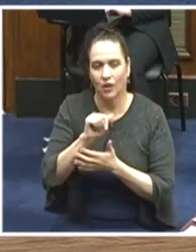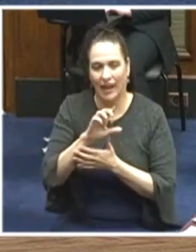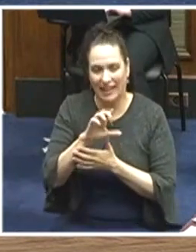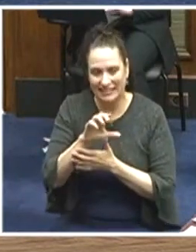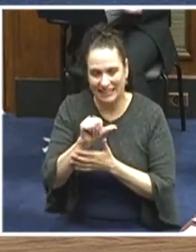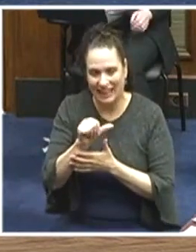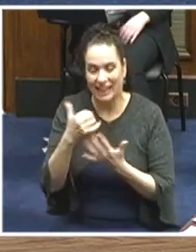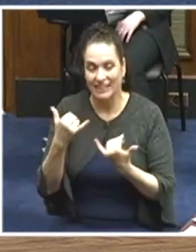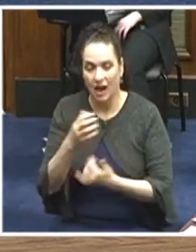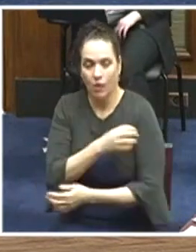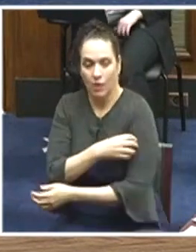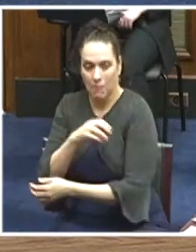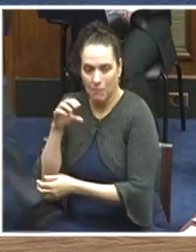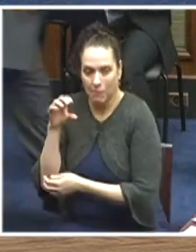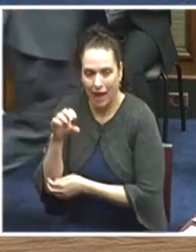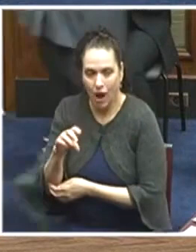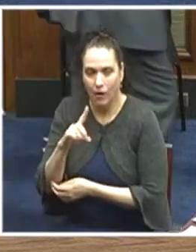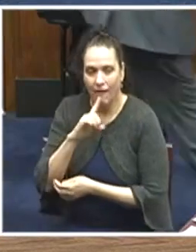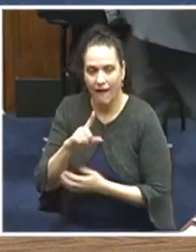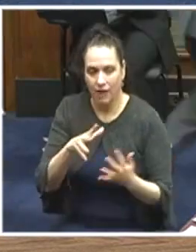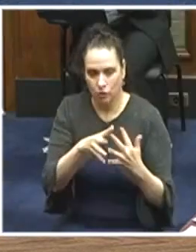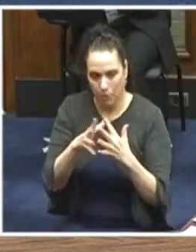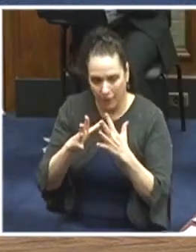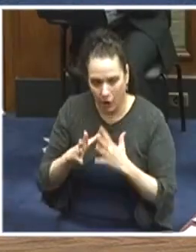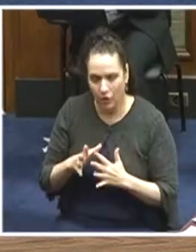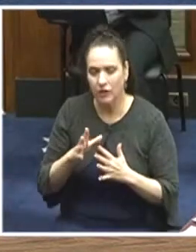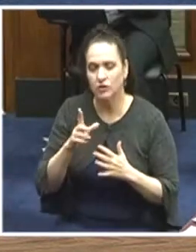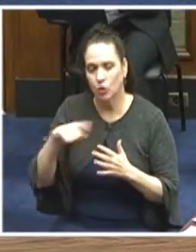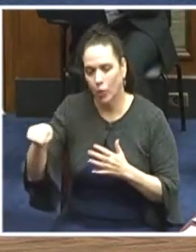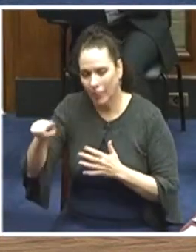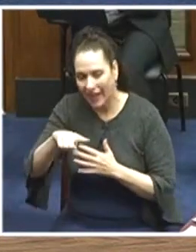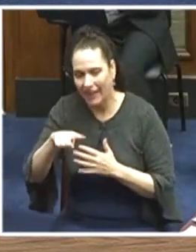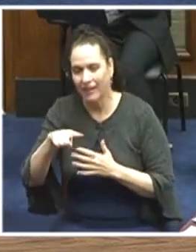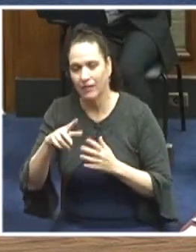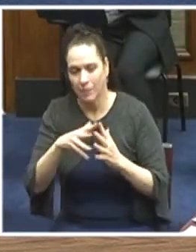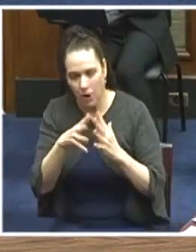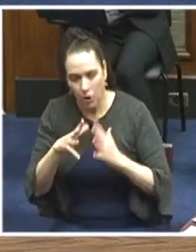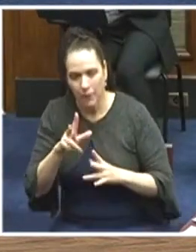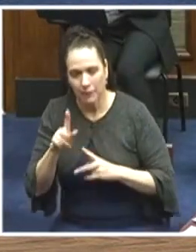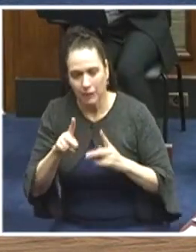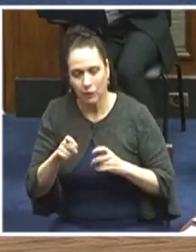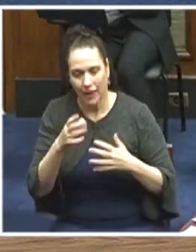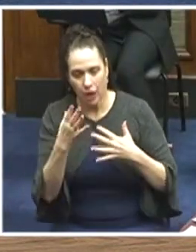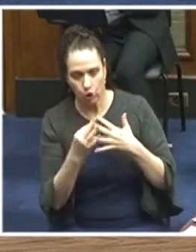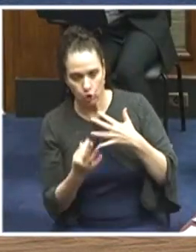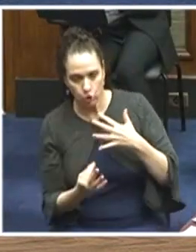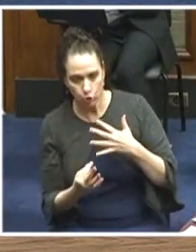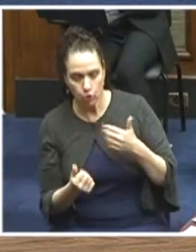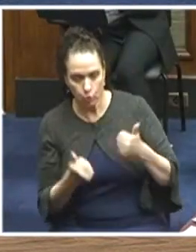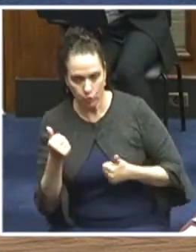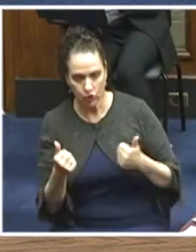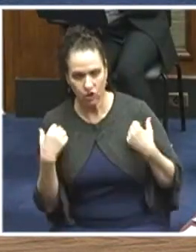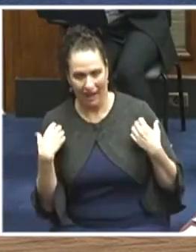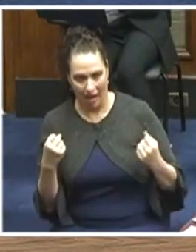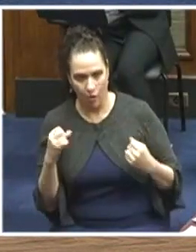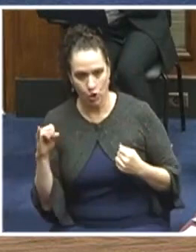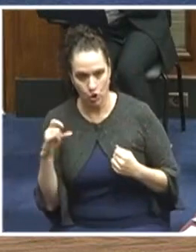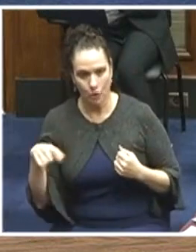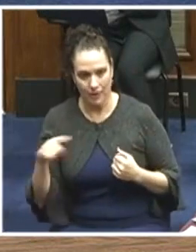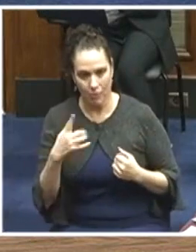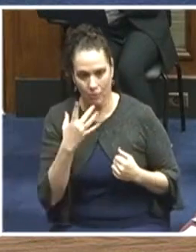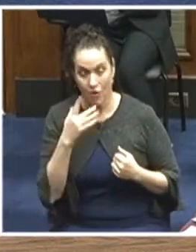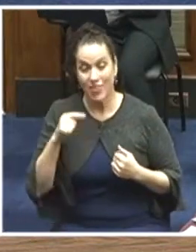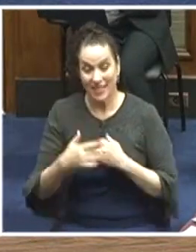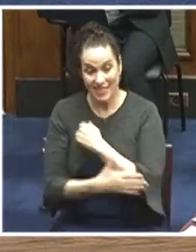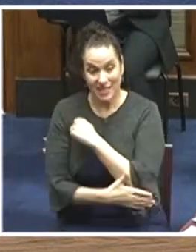actuarially sound, automatically renewable insurance products curated to individual needs. That is the kind of universal coverage this country deserves